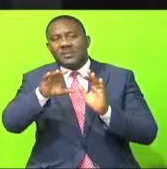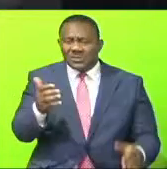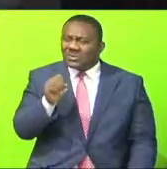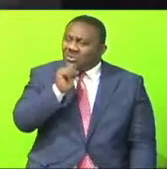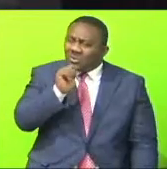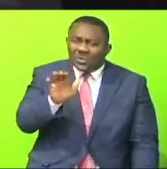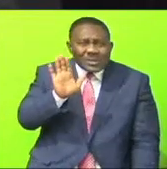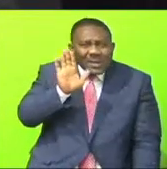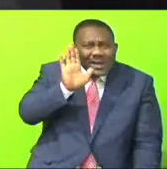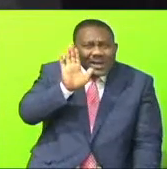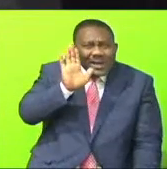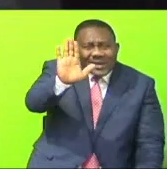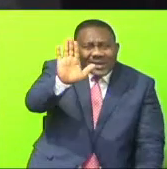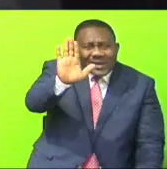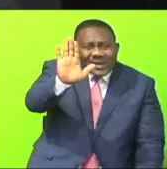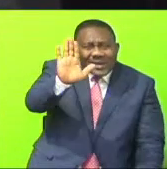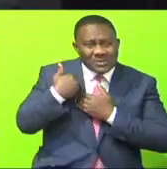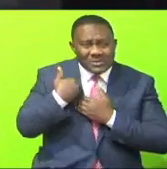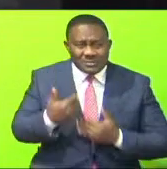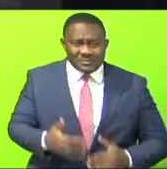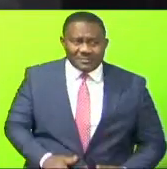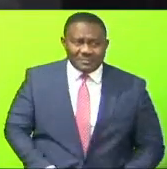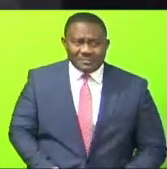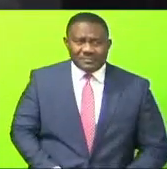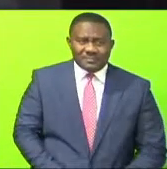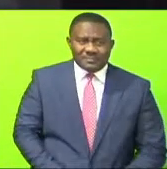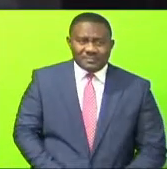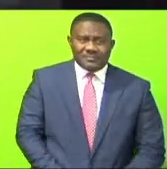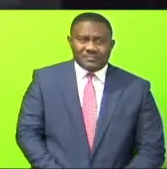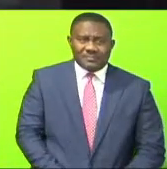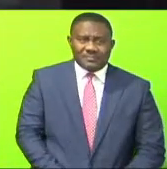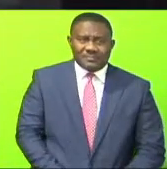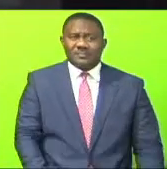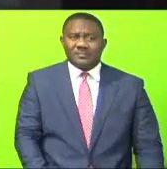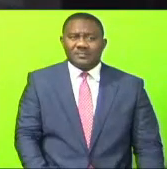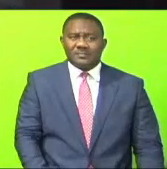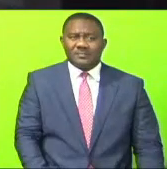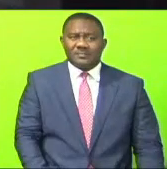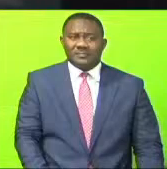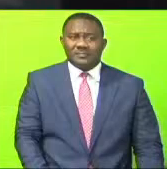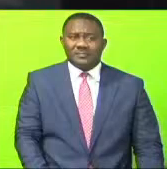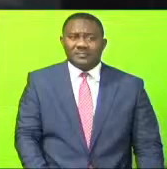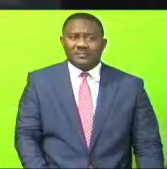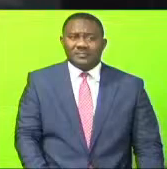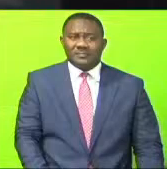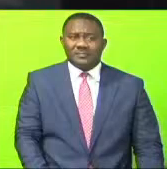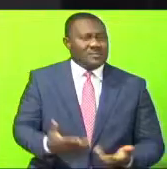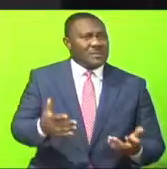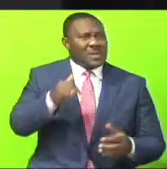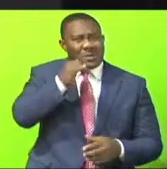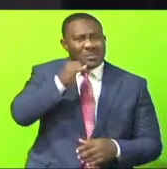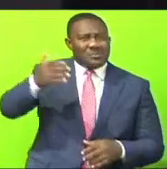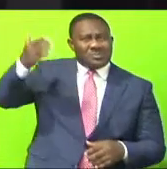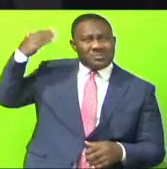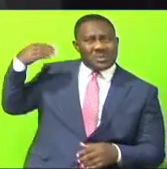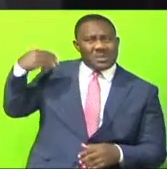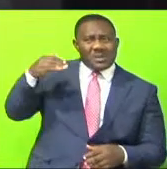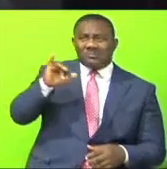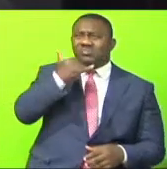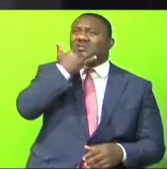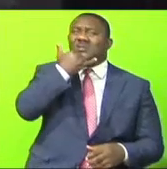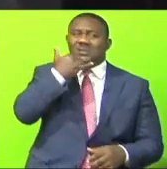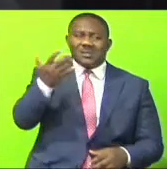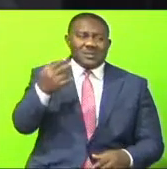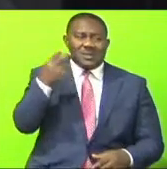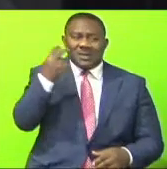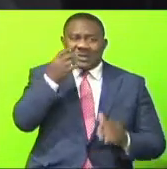at all. And I've heard very jejune arguments that the errors of yesterday, if somebody made a mistake as a